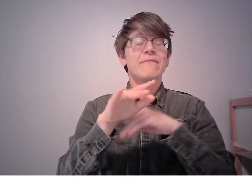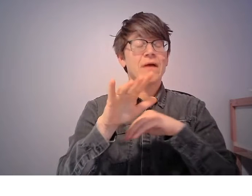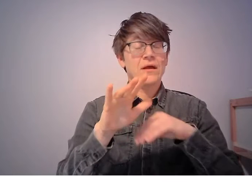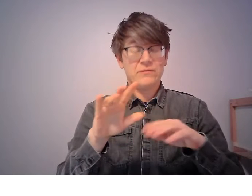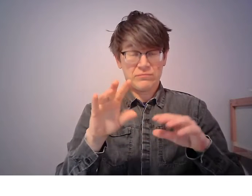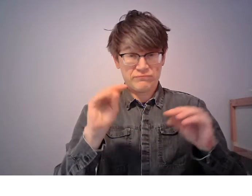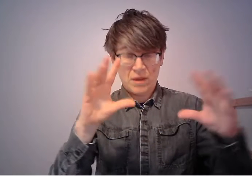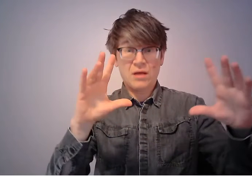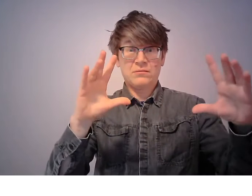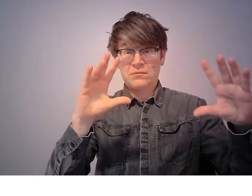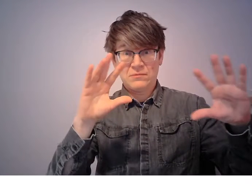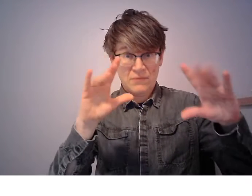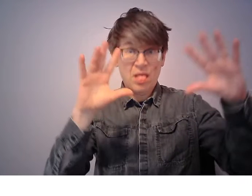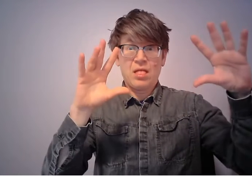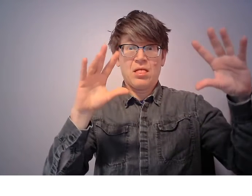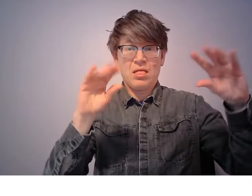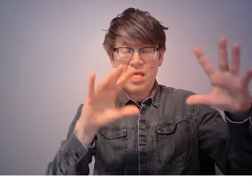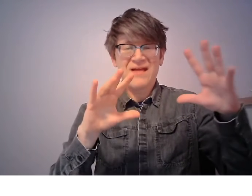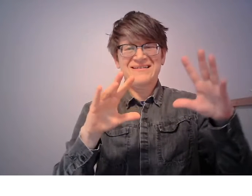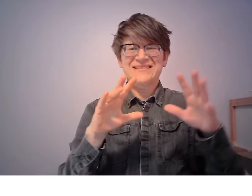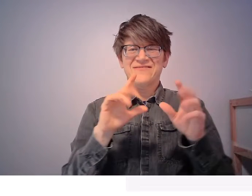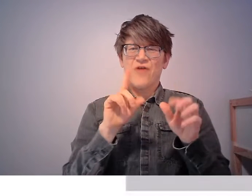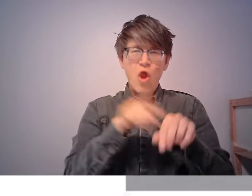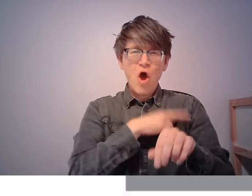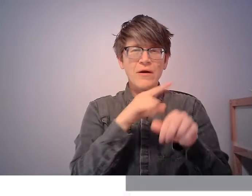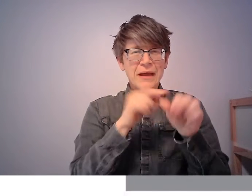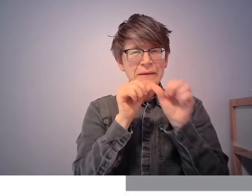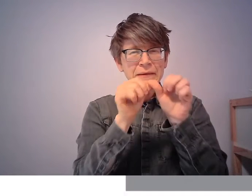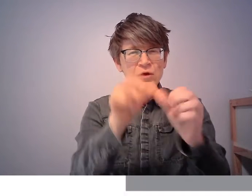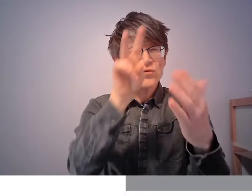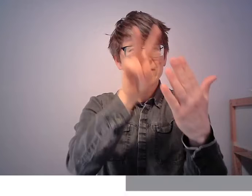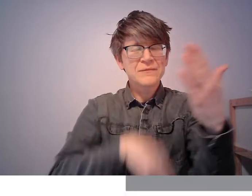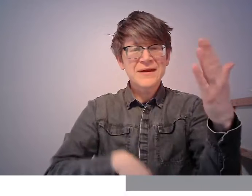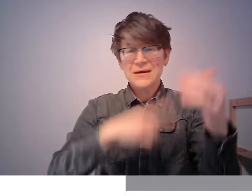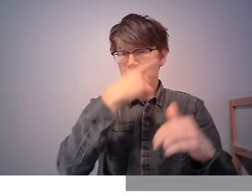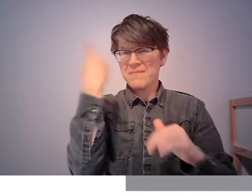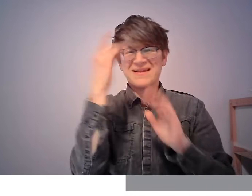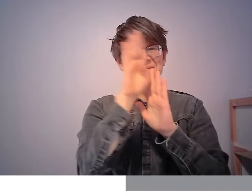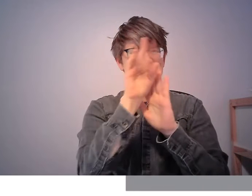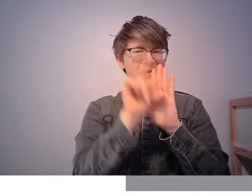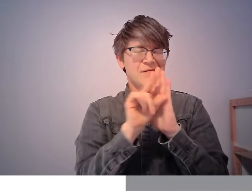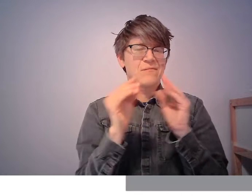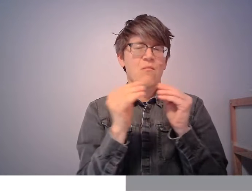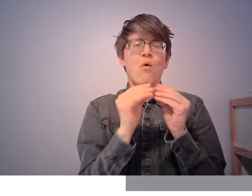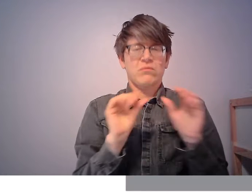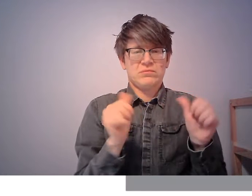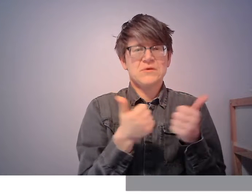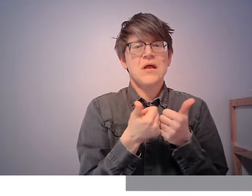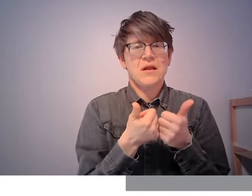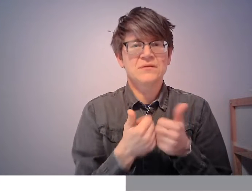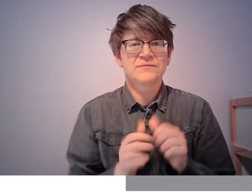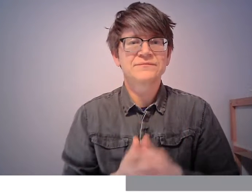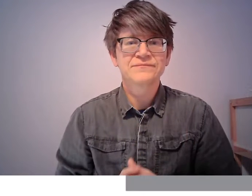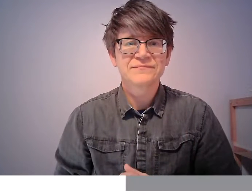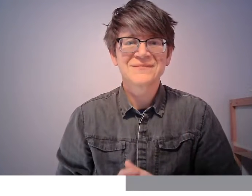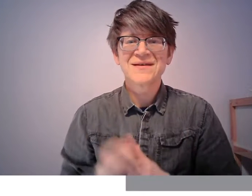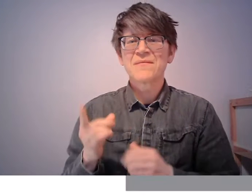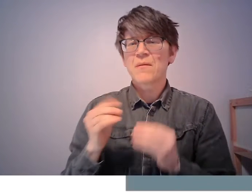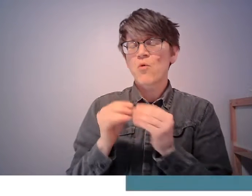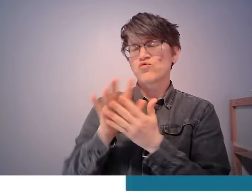or colorizing the text or darkening or colorizing the background makes it harder to distinguish the letter